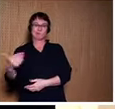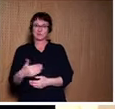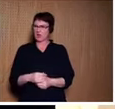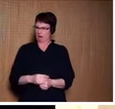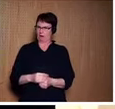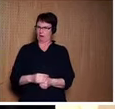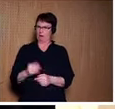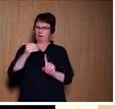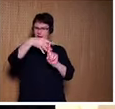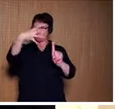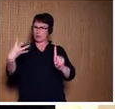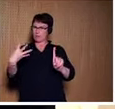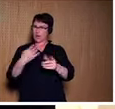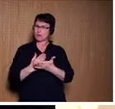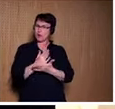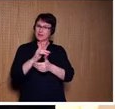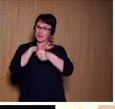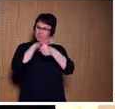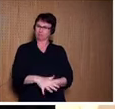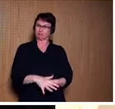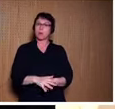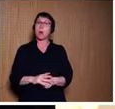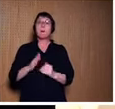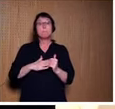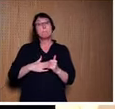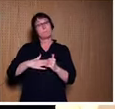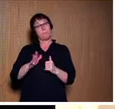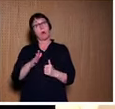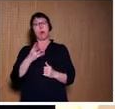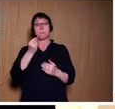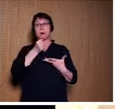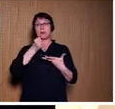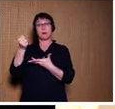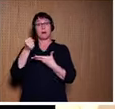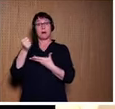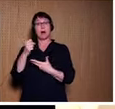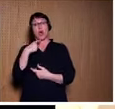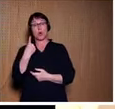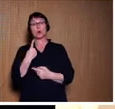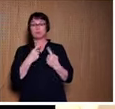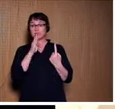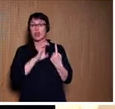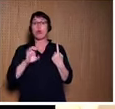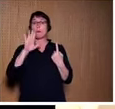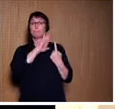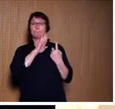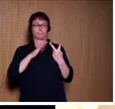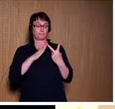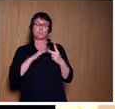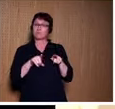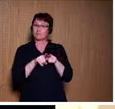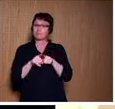rights are based in the US and Europe. Pro-family activists are actively